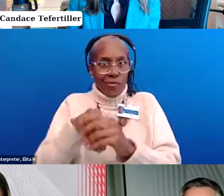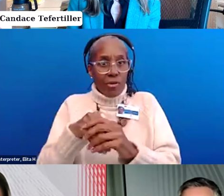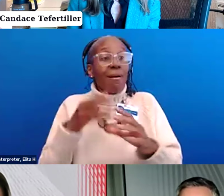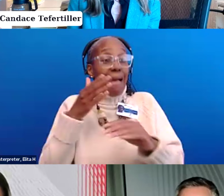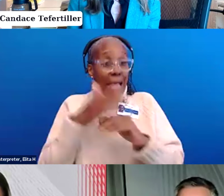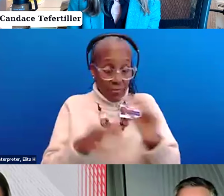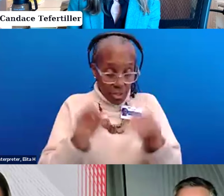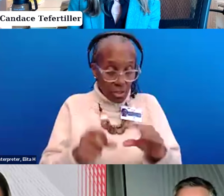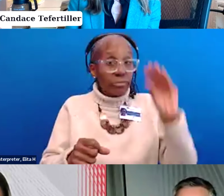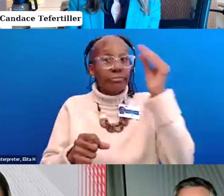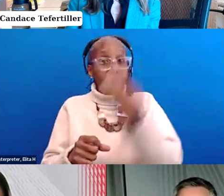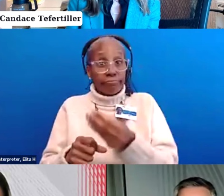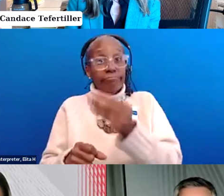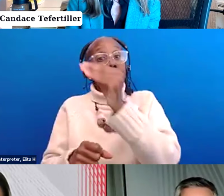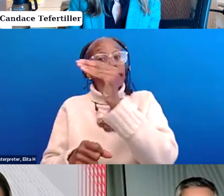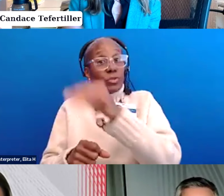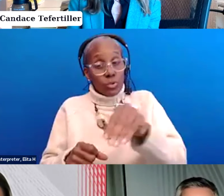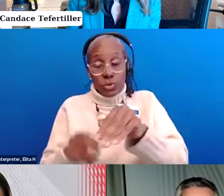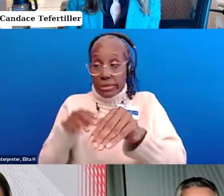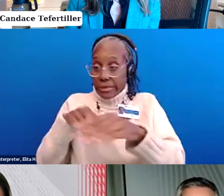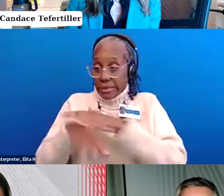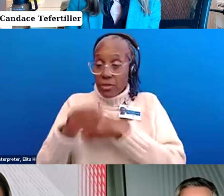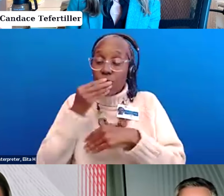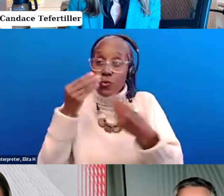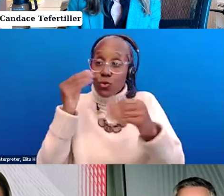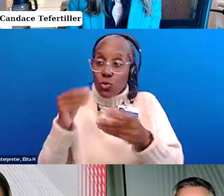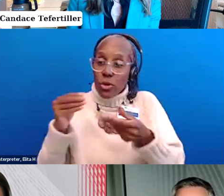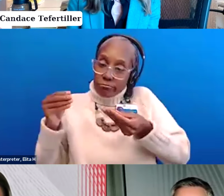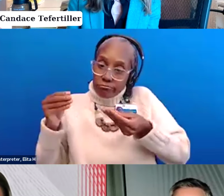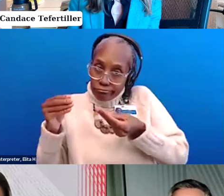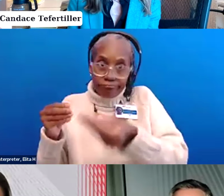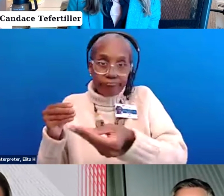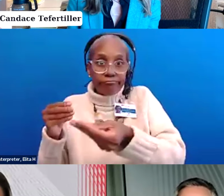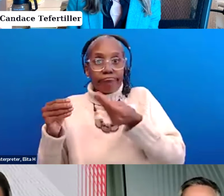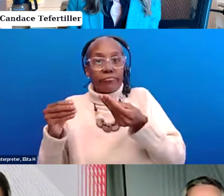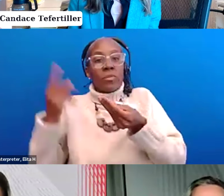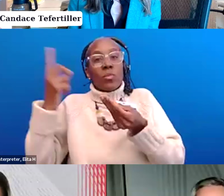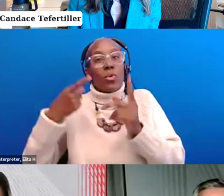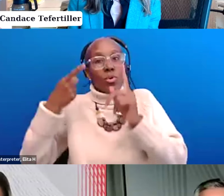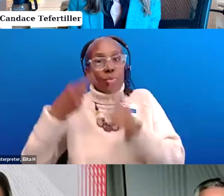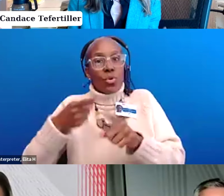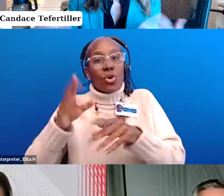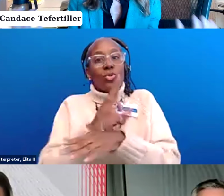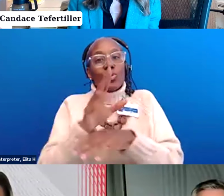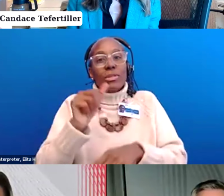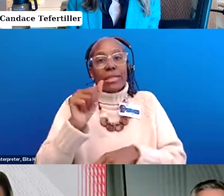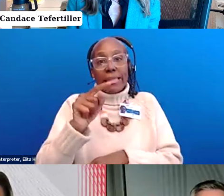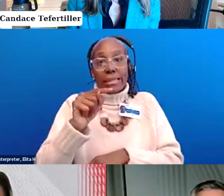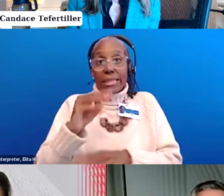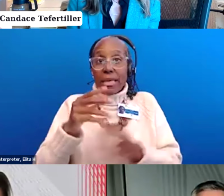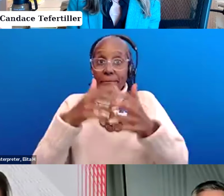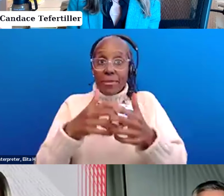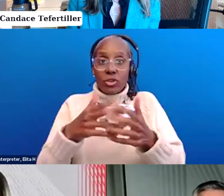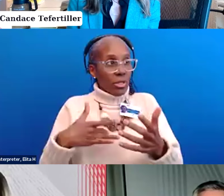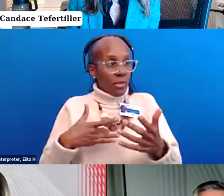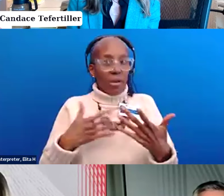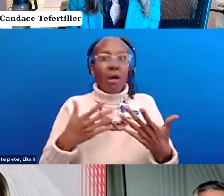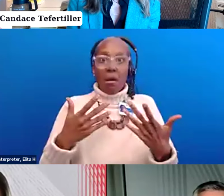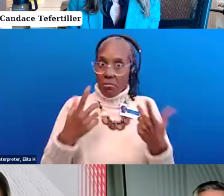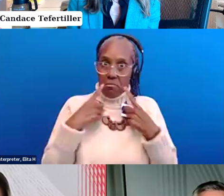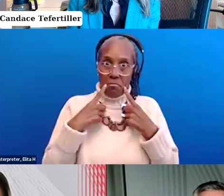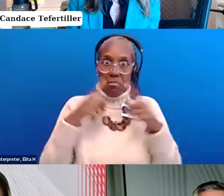afterwards, he was able to use a credit card, go into the grocery store, and felt really confident. One of his goals was to be able to use an ATM machine, and he was